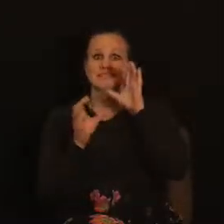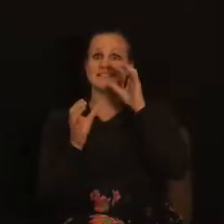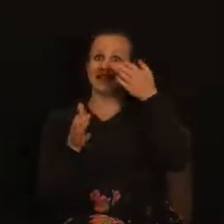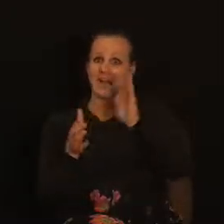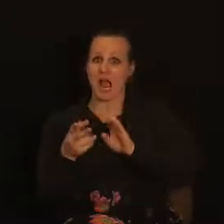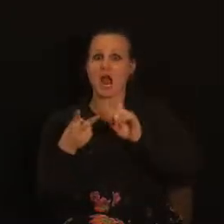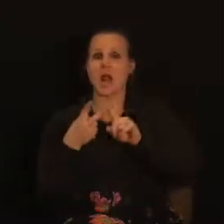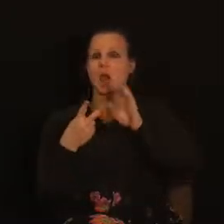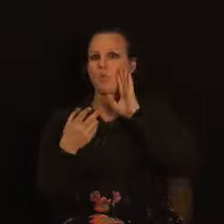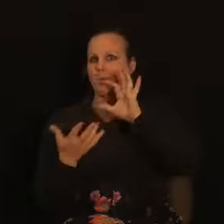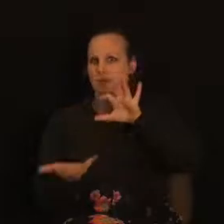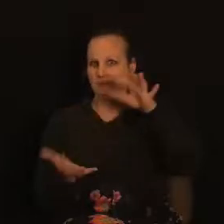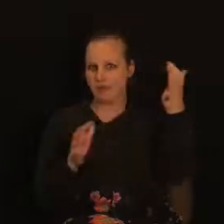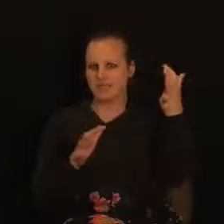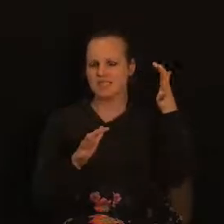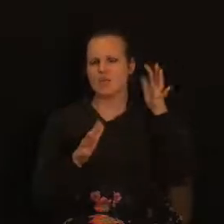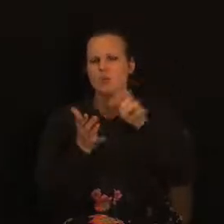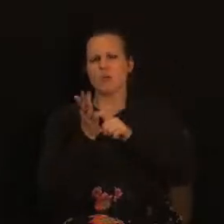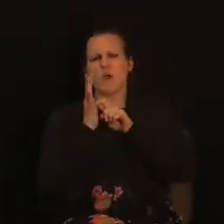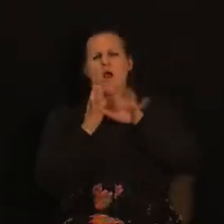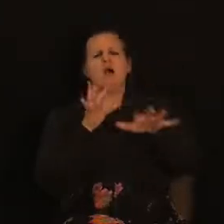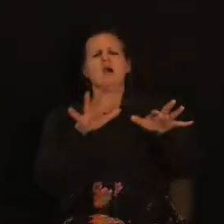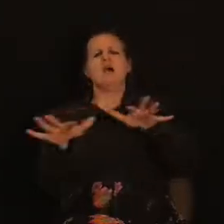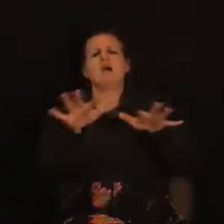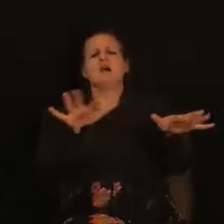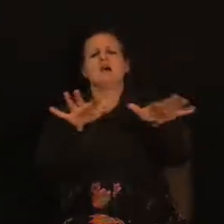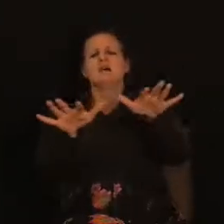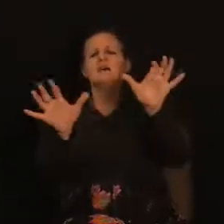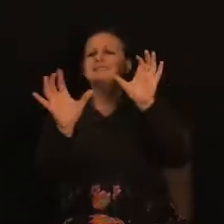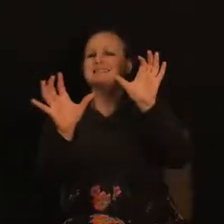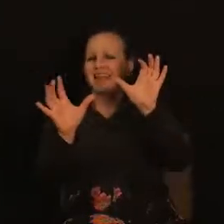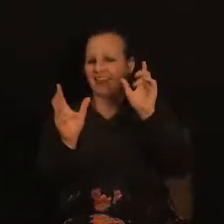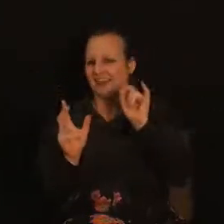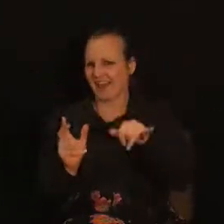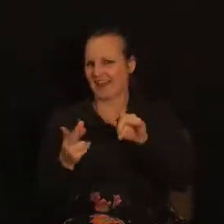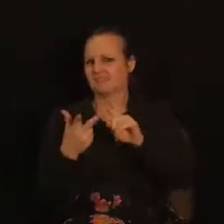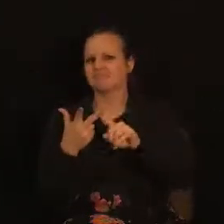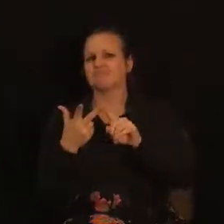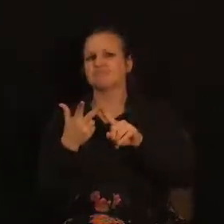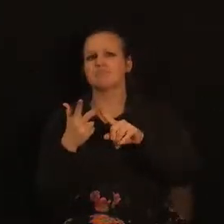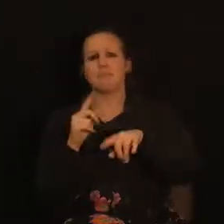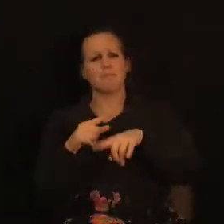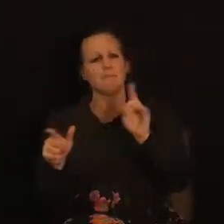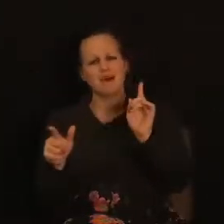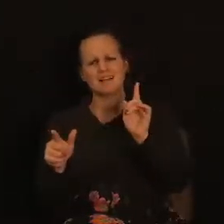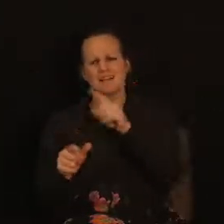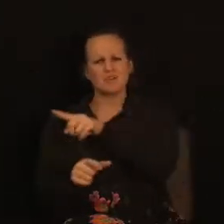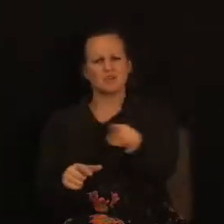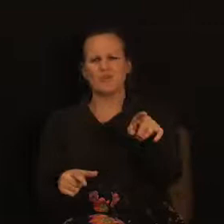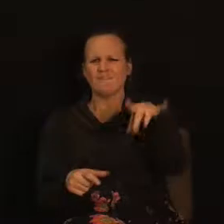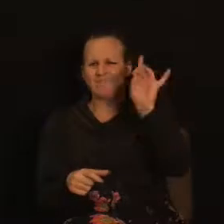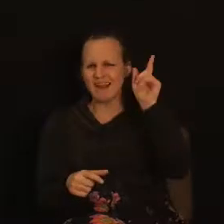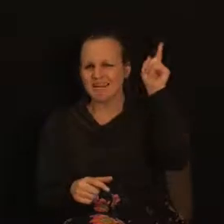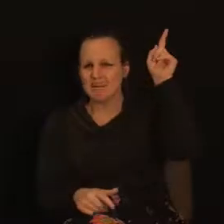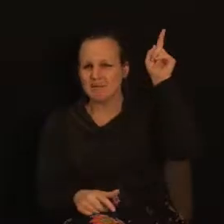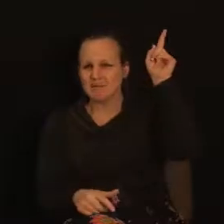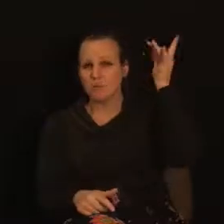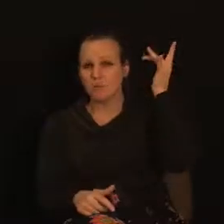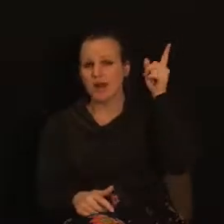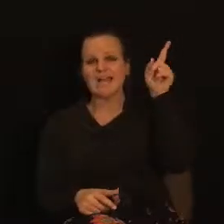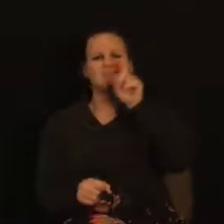that requires groping in the darkness, but you're going to find him because he